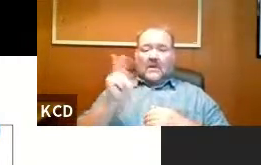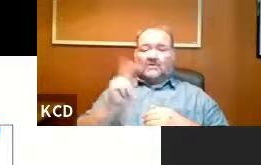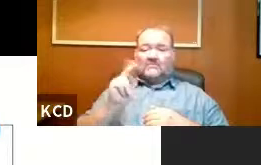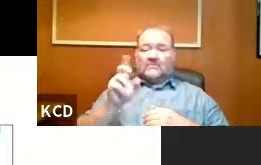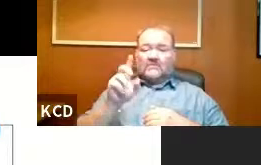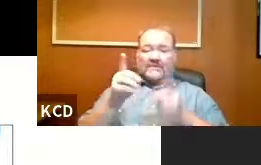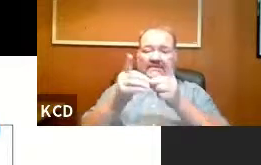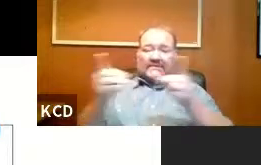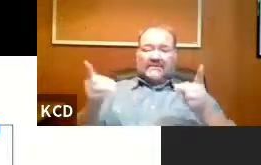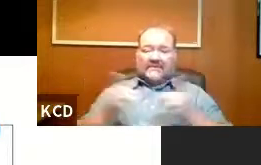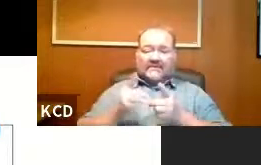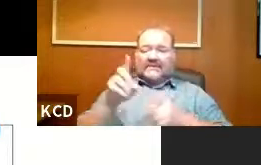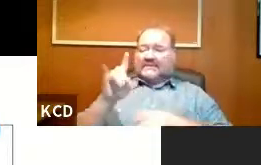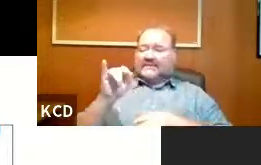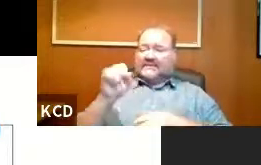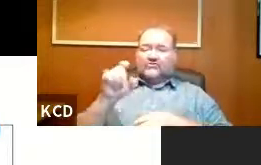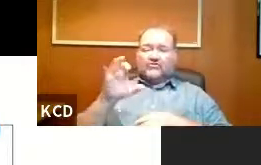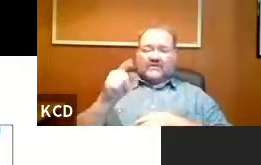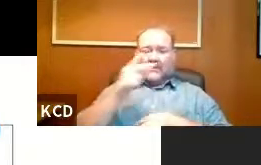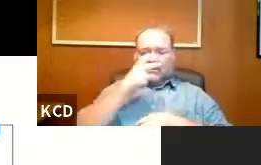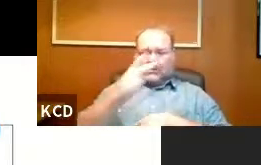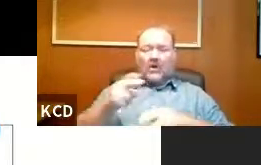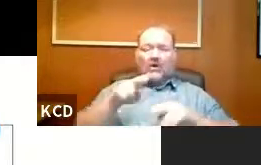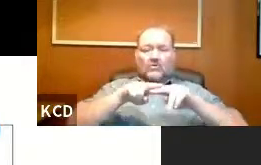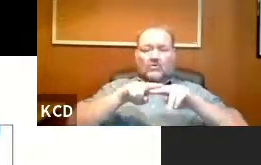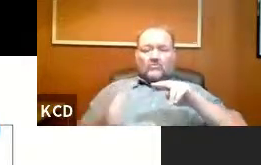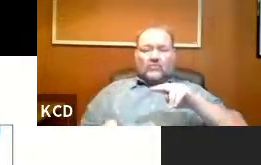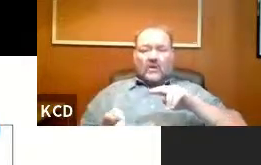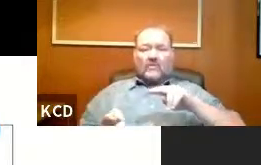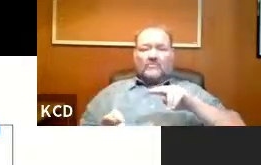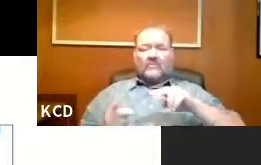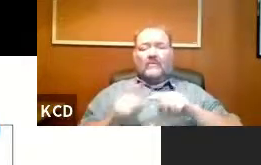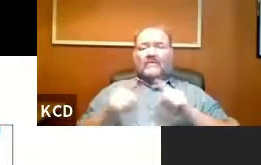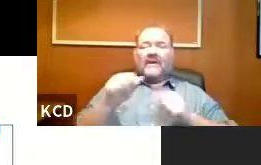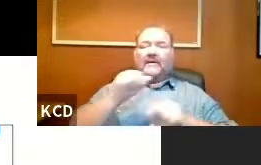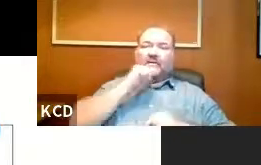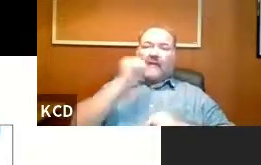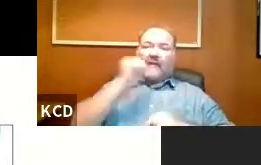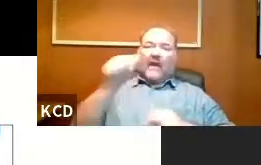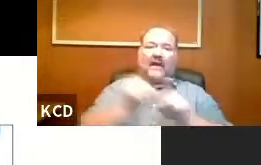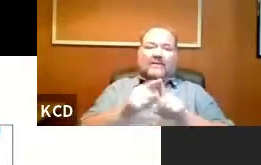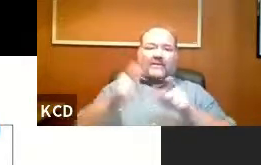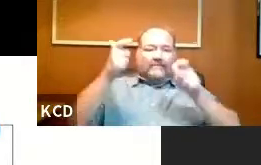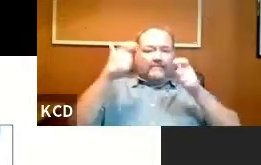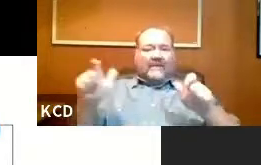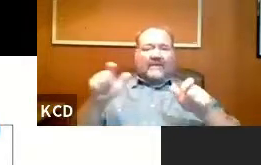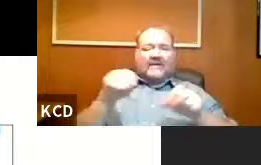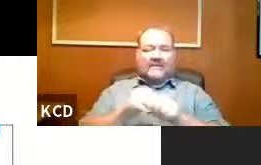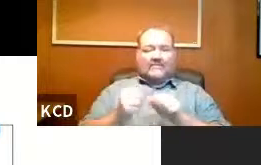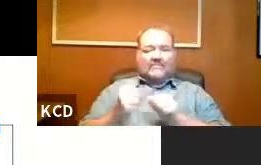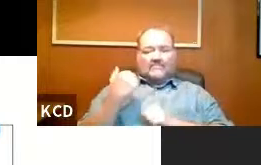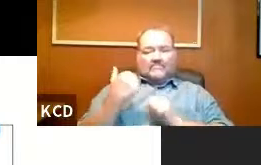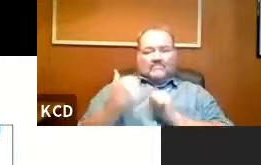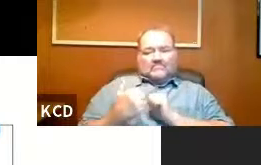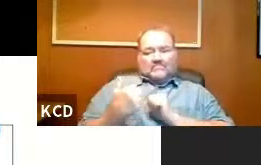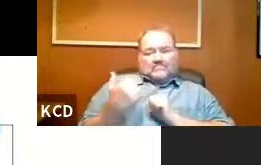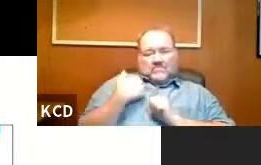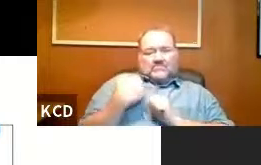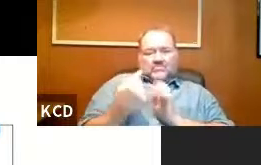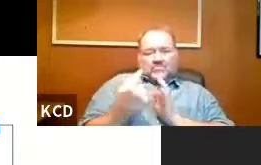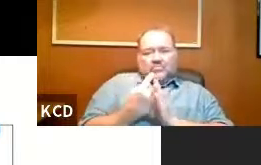district saw drops, although not quite as dramatic in the most recent week.